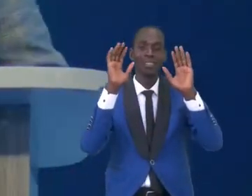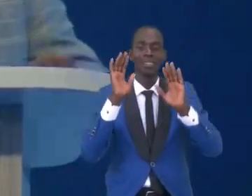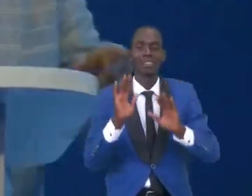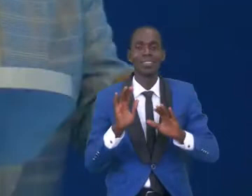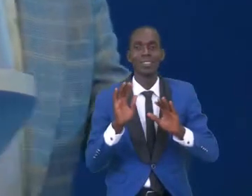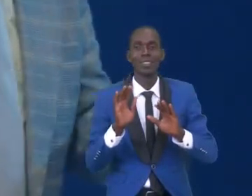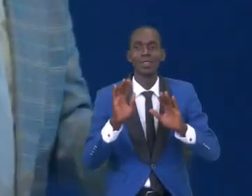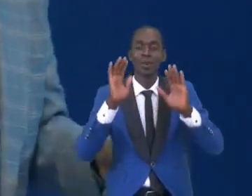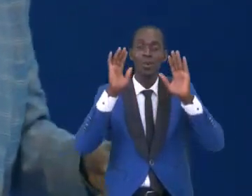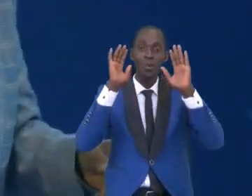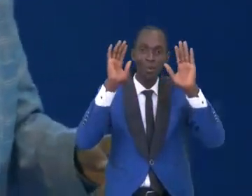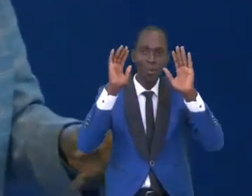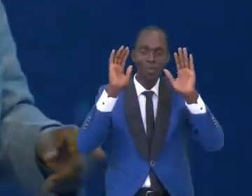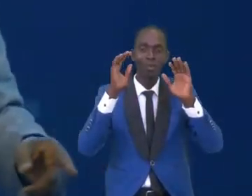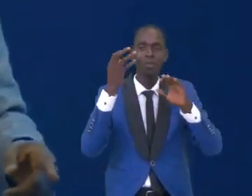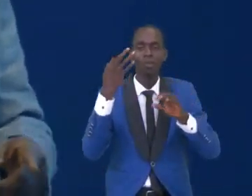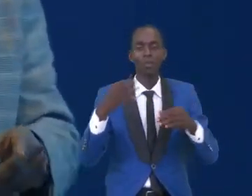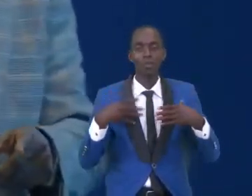Wonder of healing.